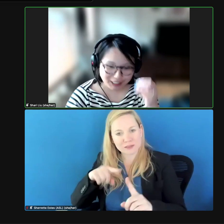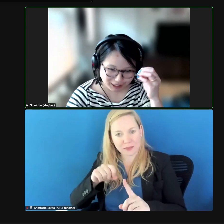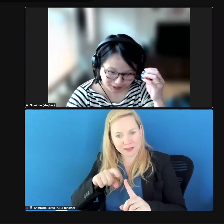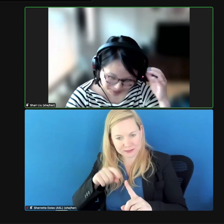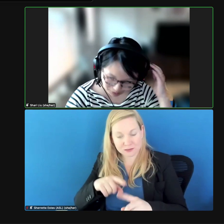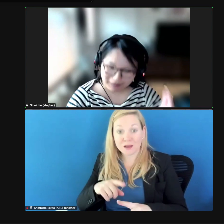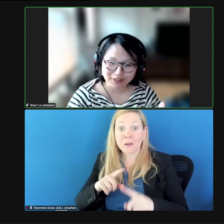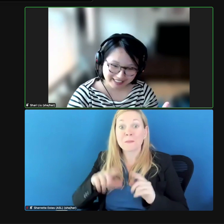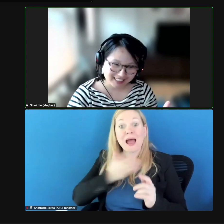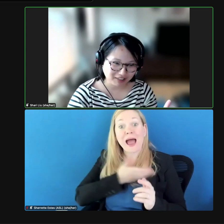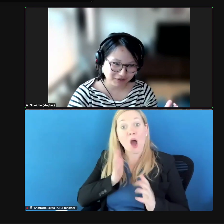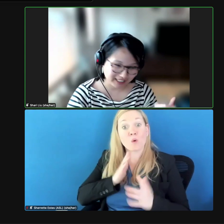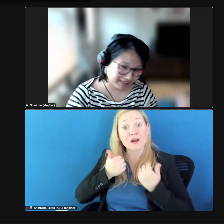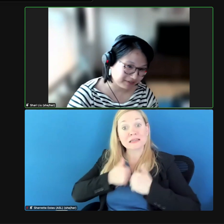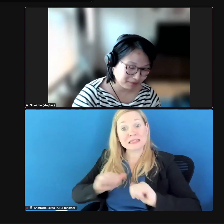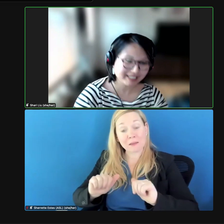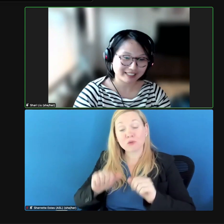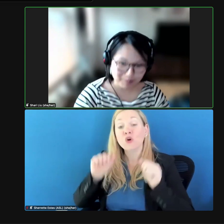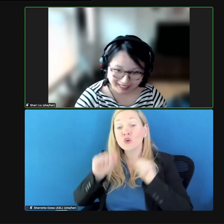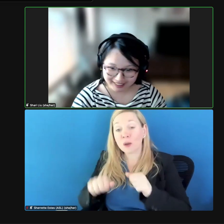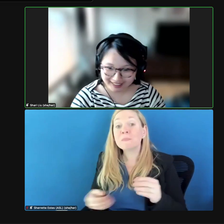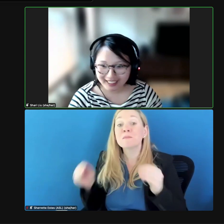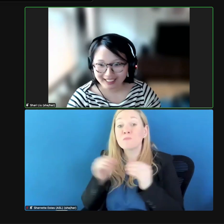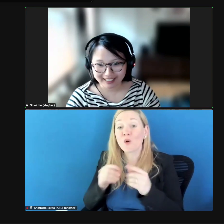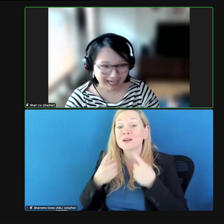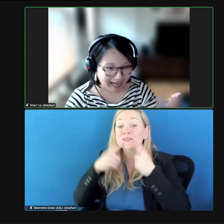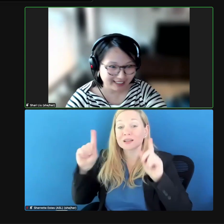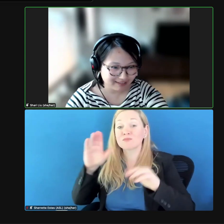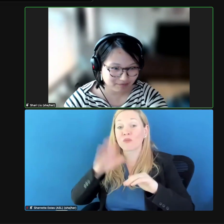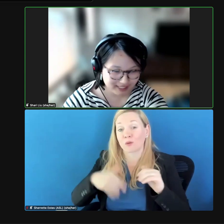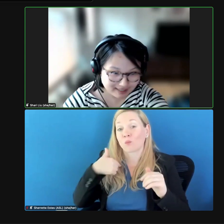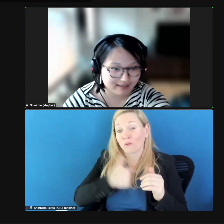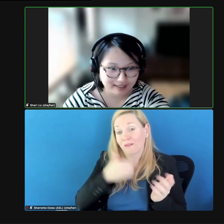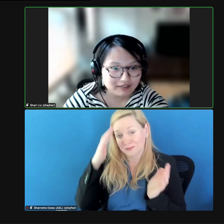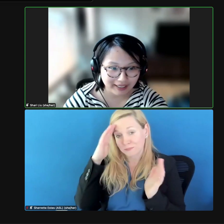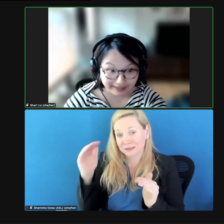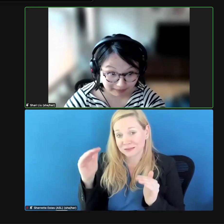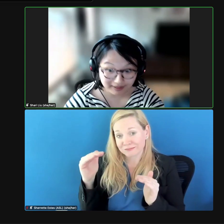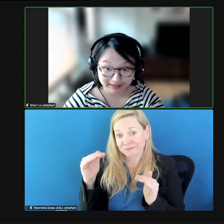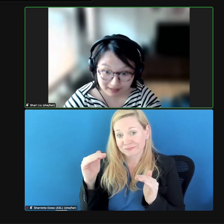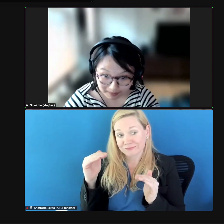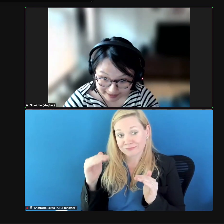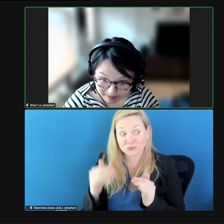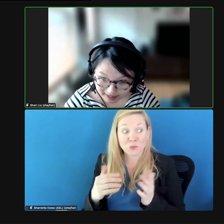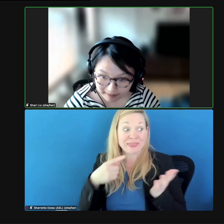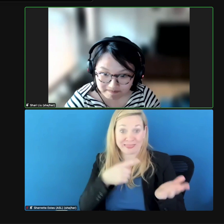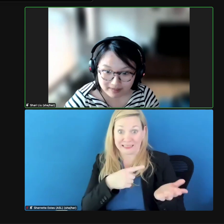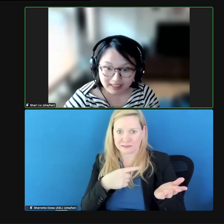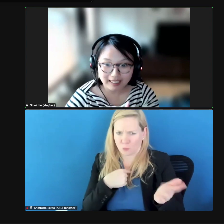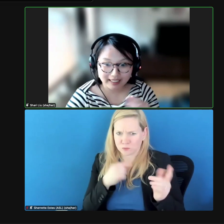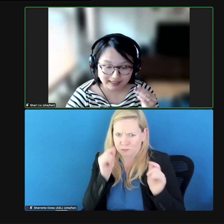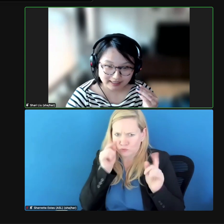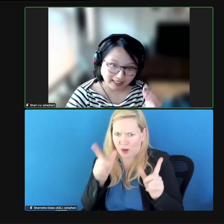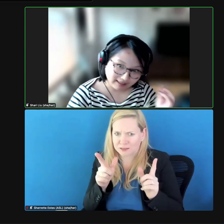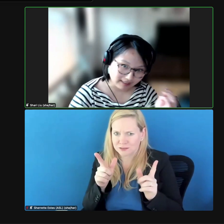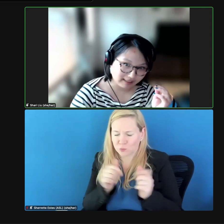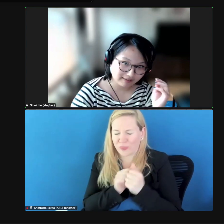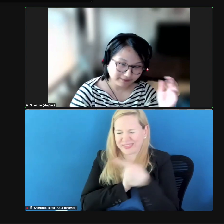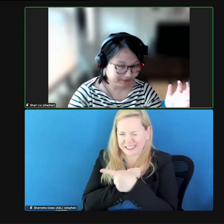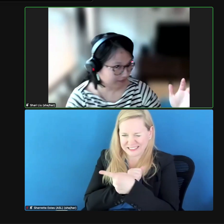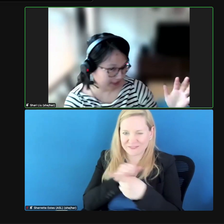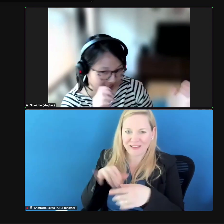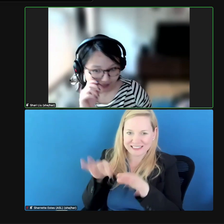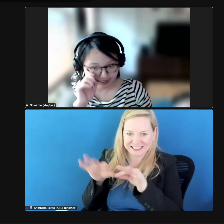might actually just be way more successful than even we expected. Like this finding completely surprised me. And I